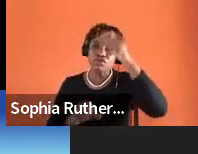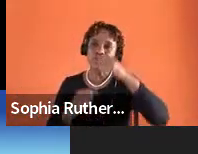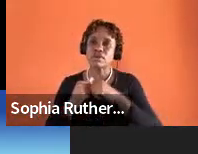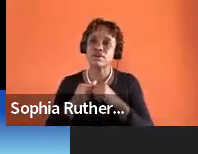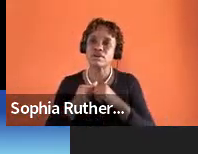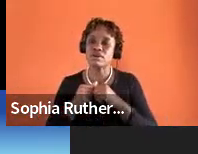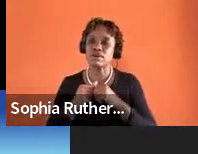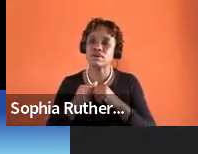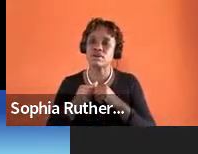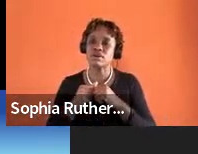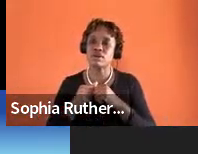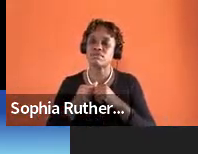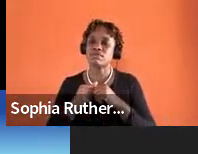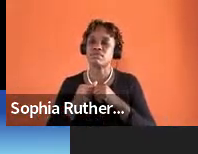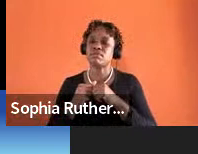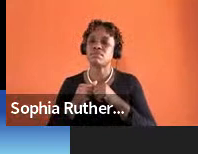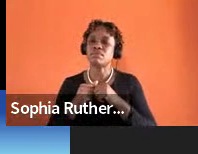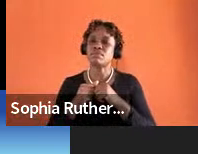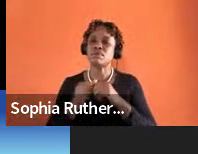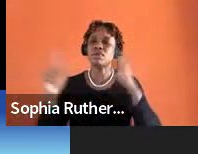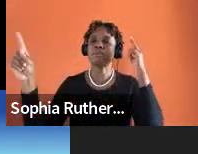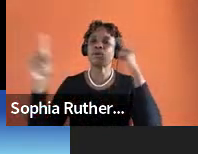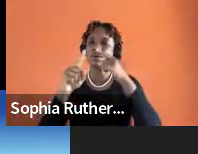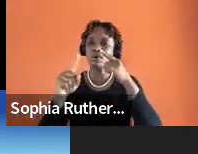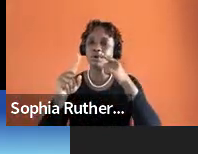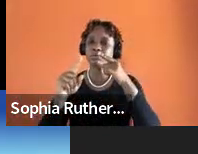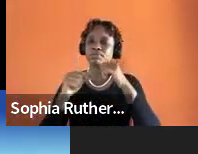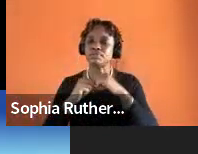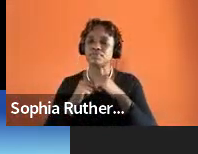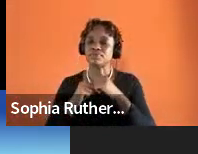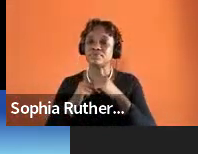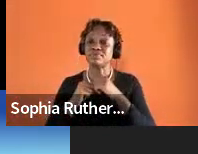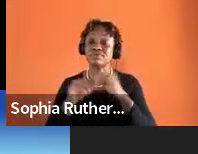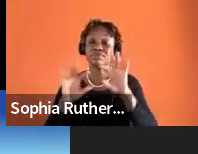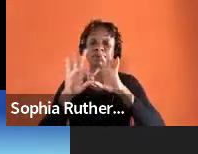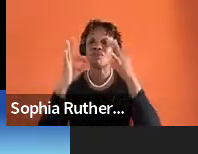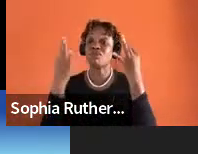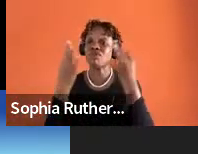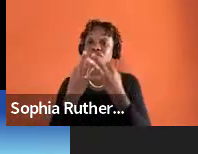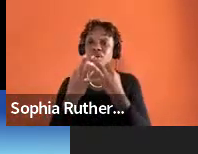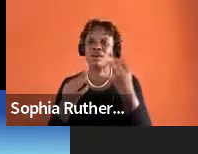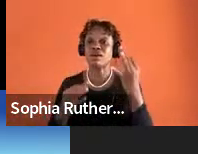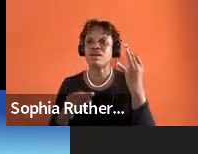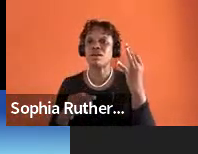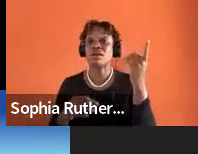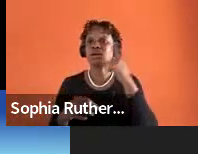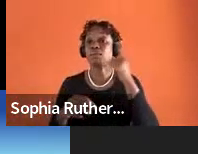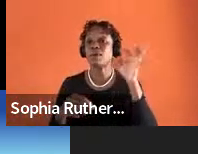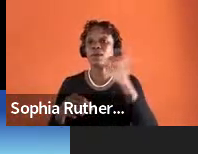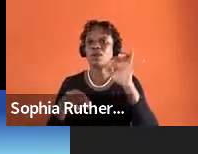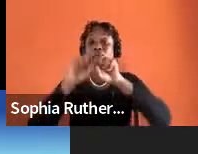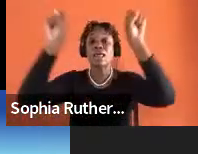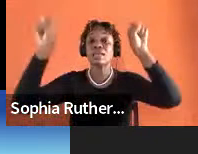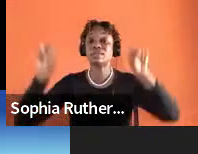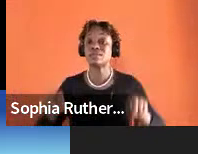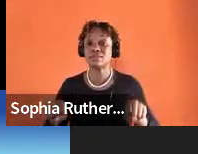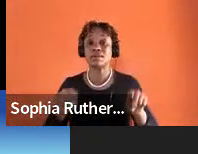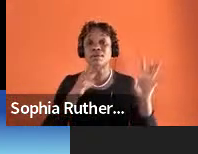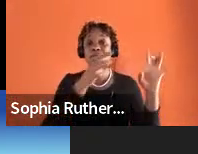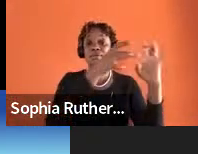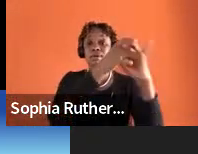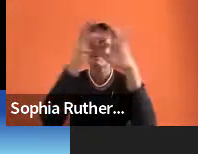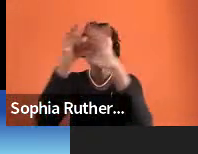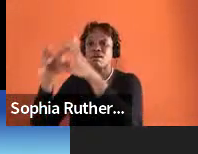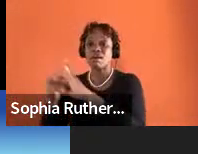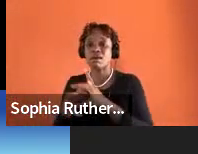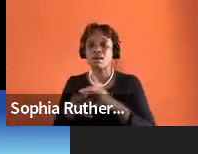that families are a system that, persons are interconnected. And so we cannot look at an